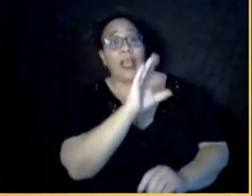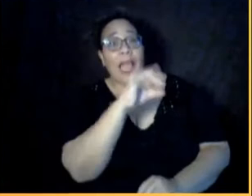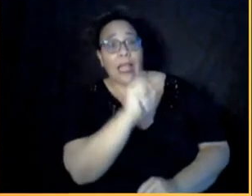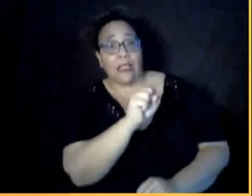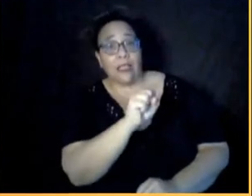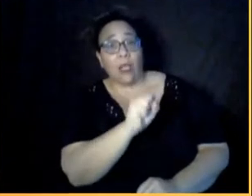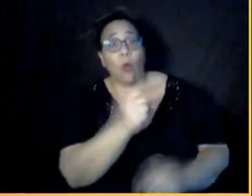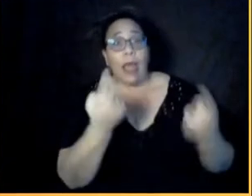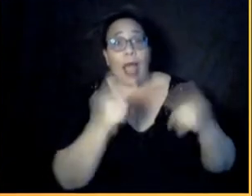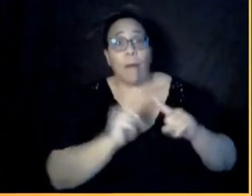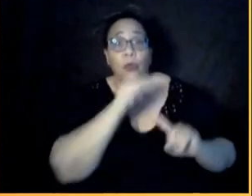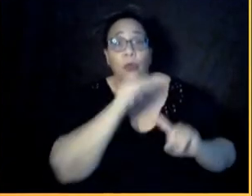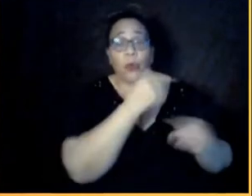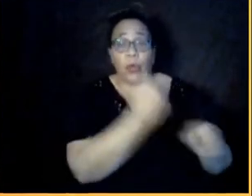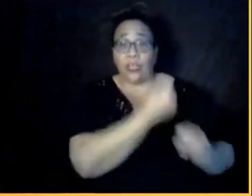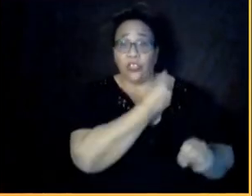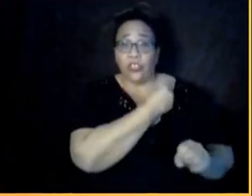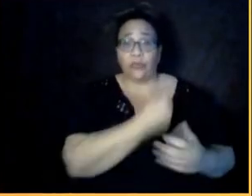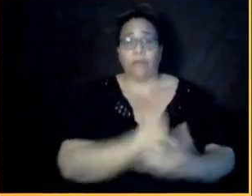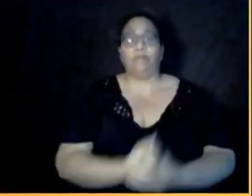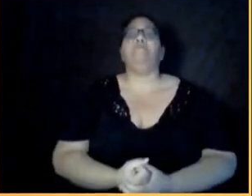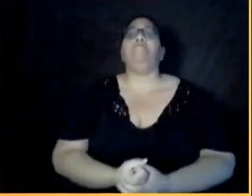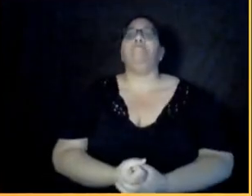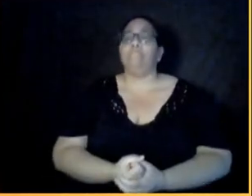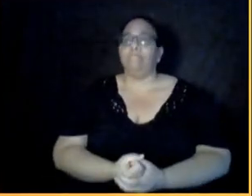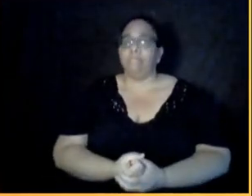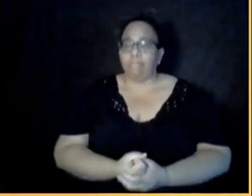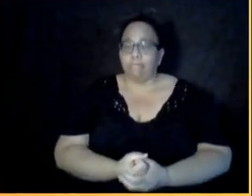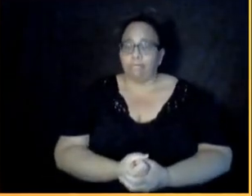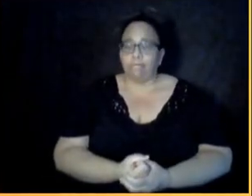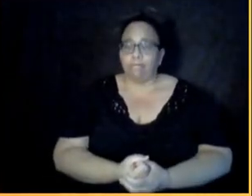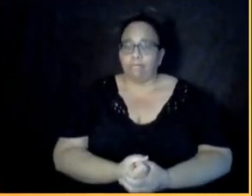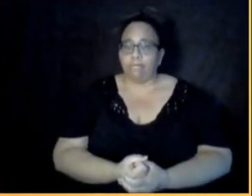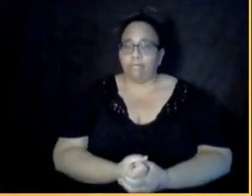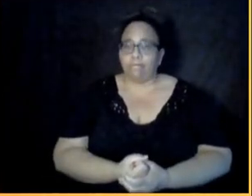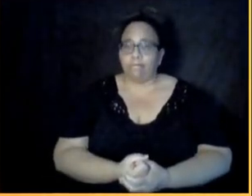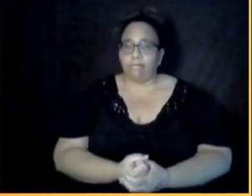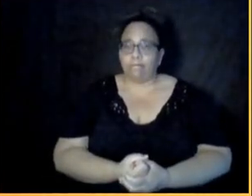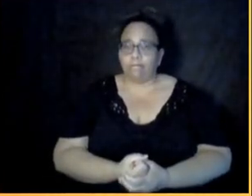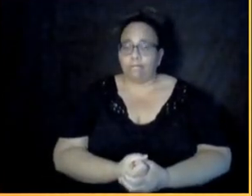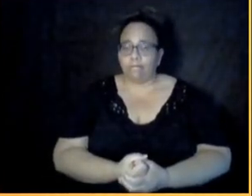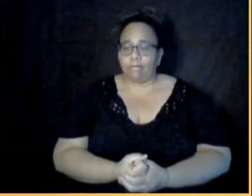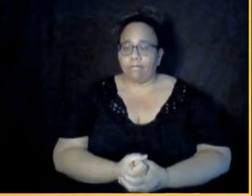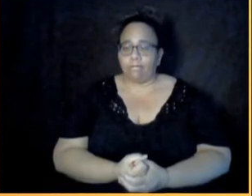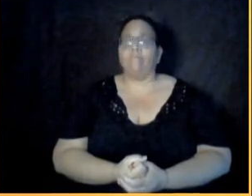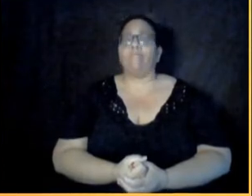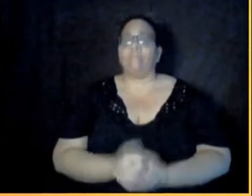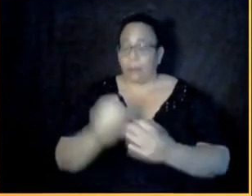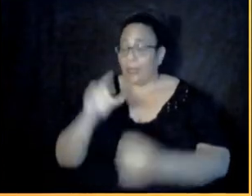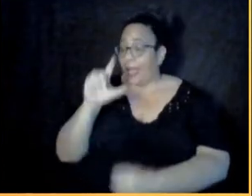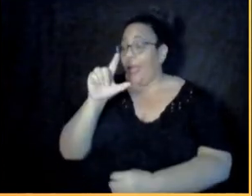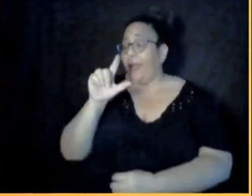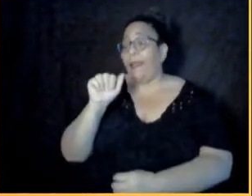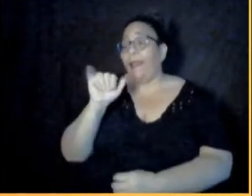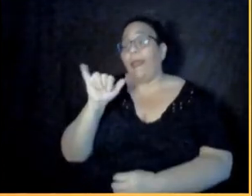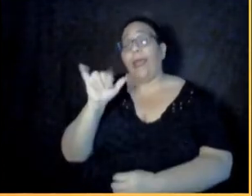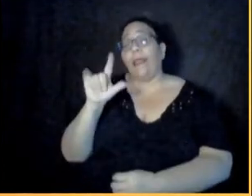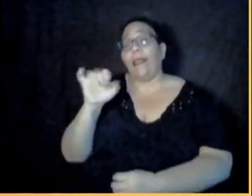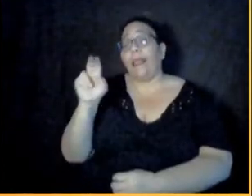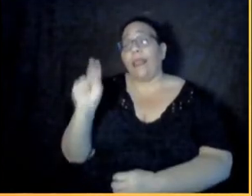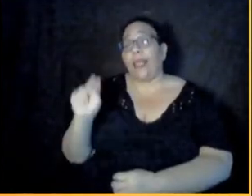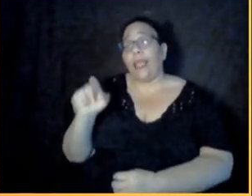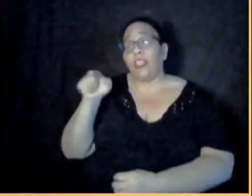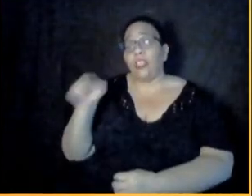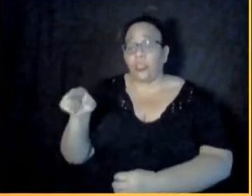to her last June? So Layleen, she